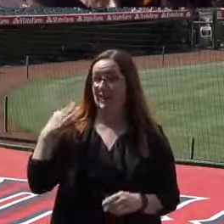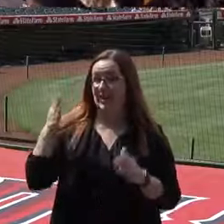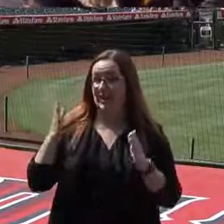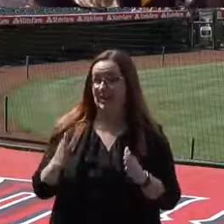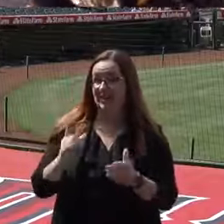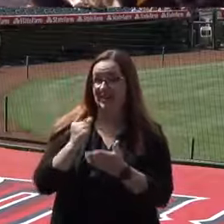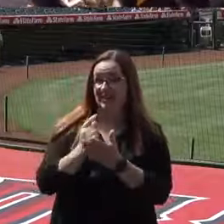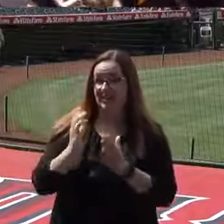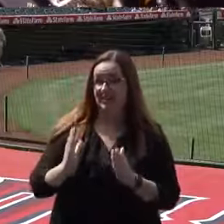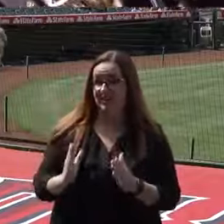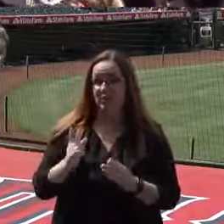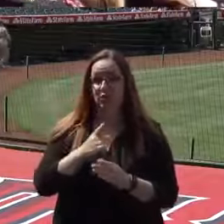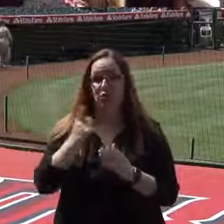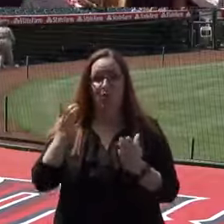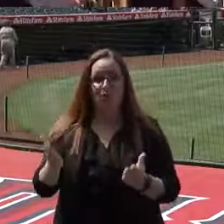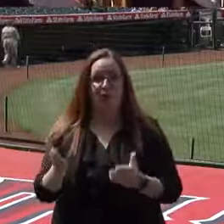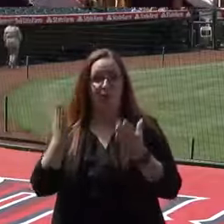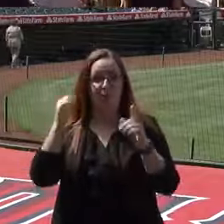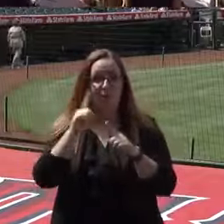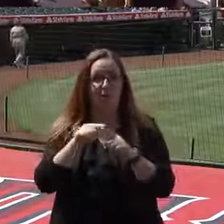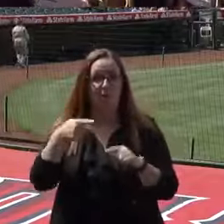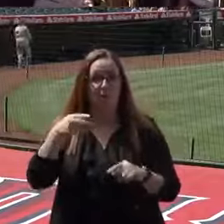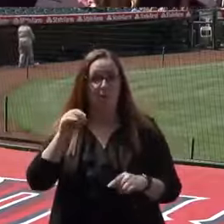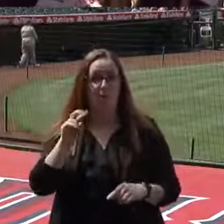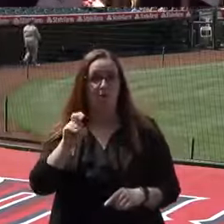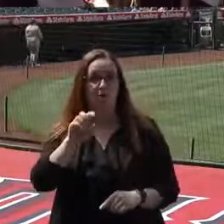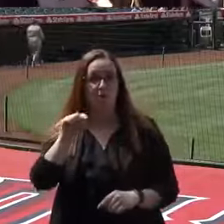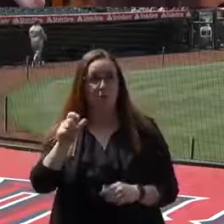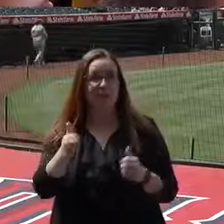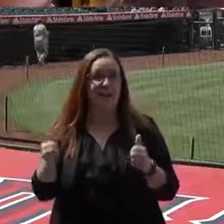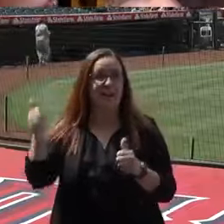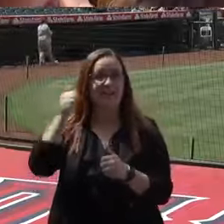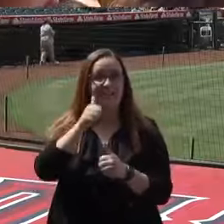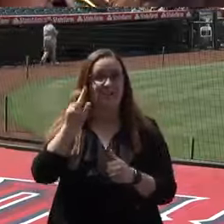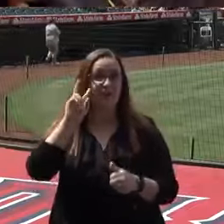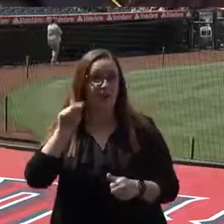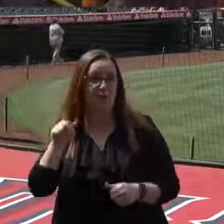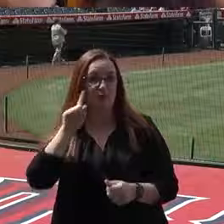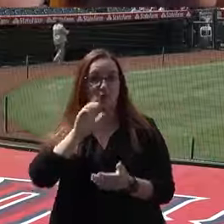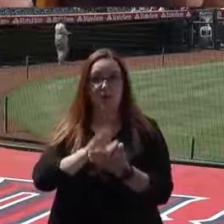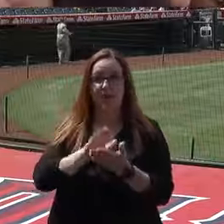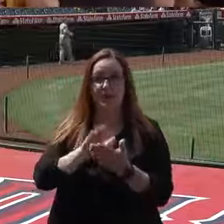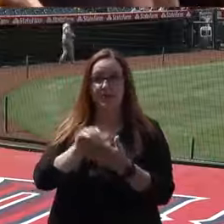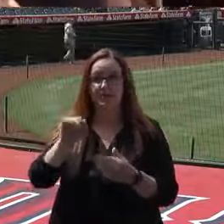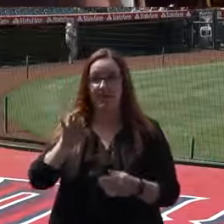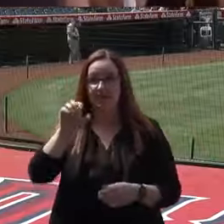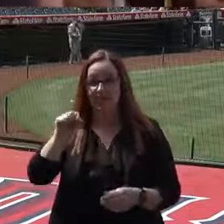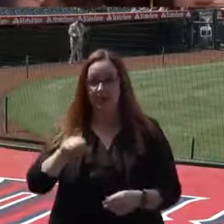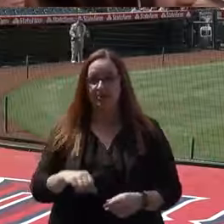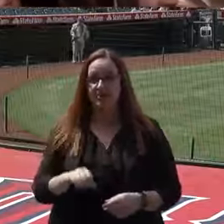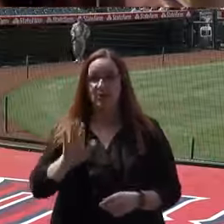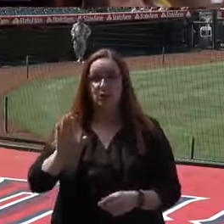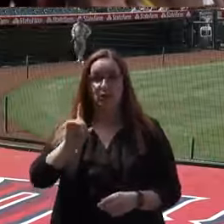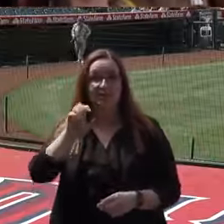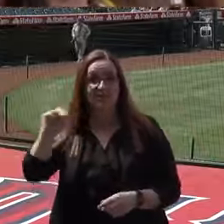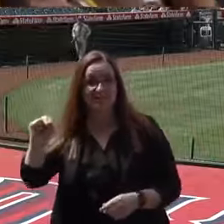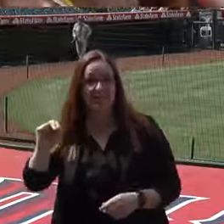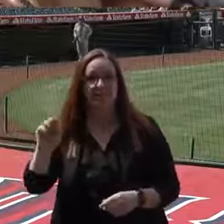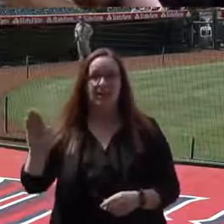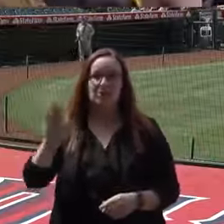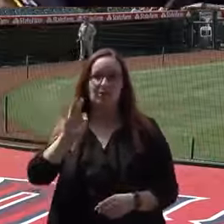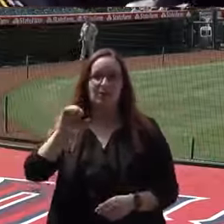been recommended to me by the Provost and Senior Vice President for Academic Affairs, by your Dean, and by your distinguished